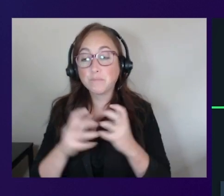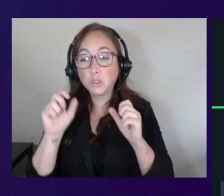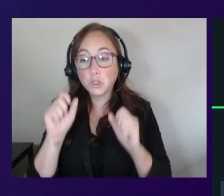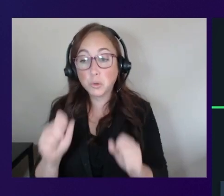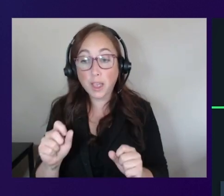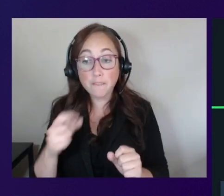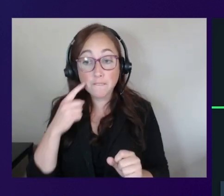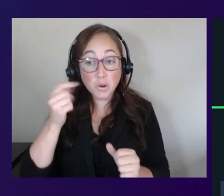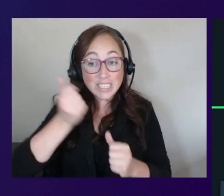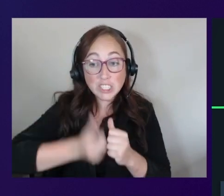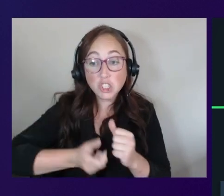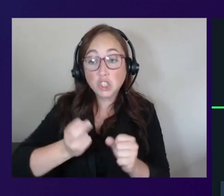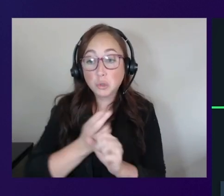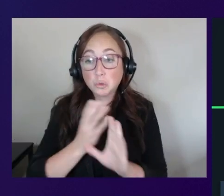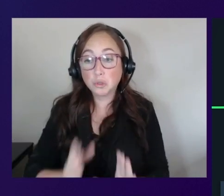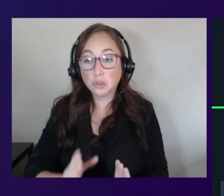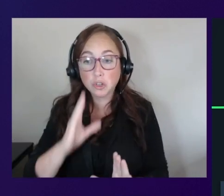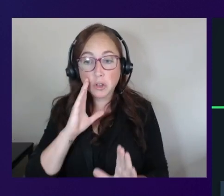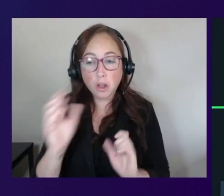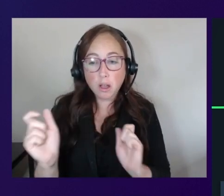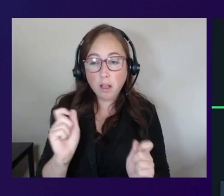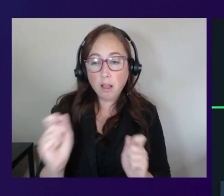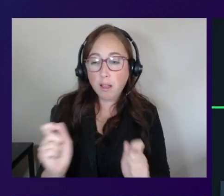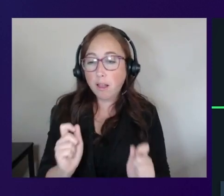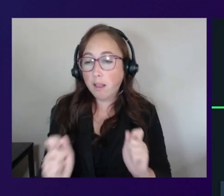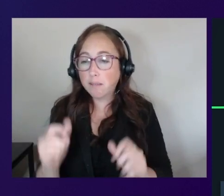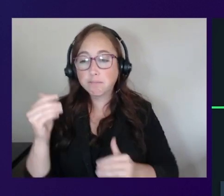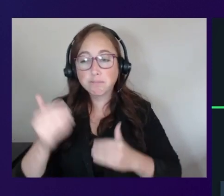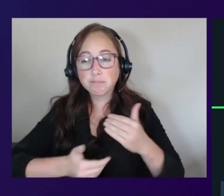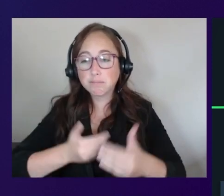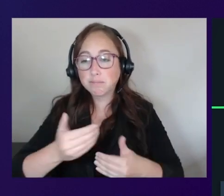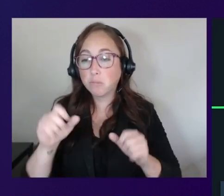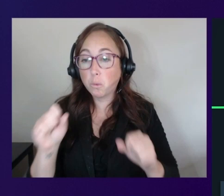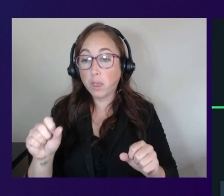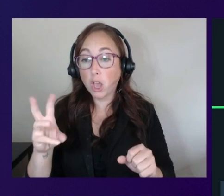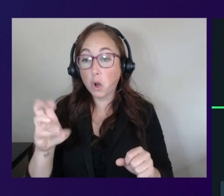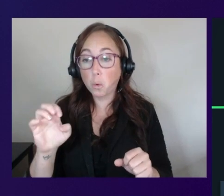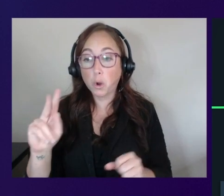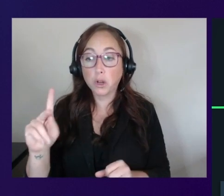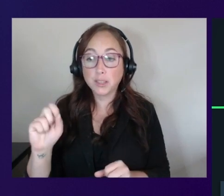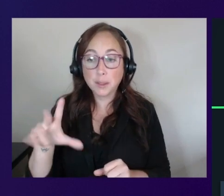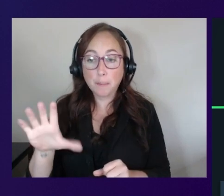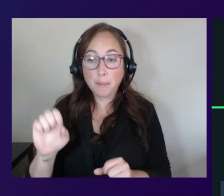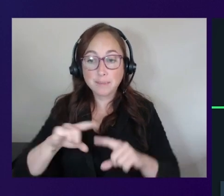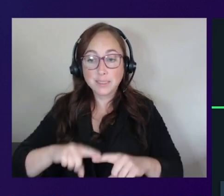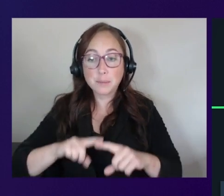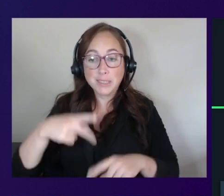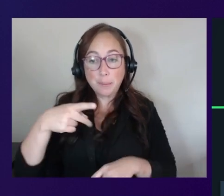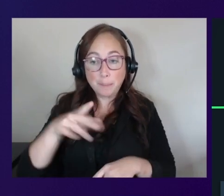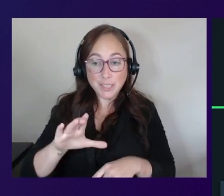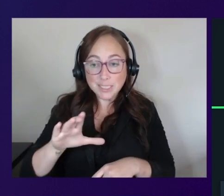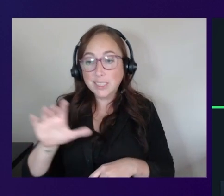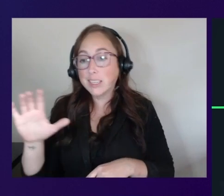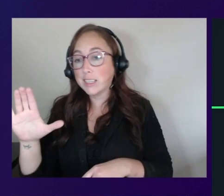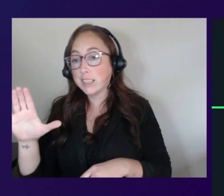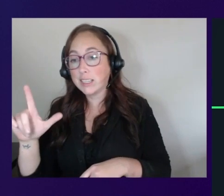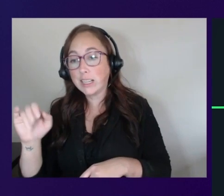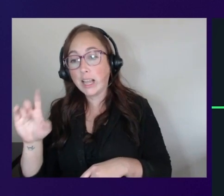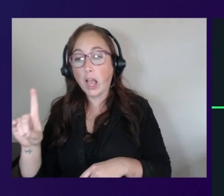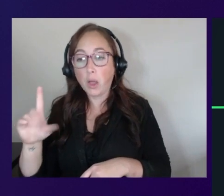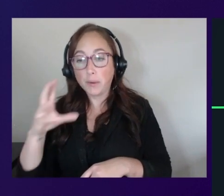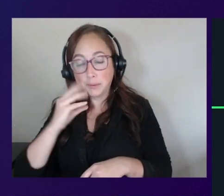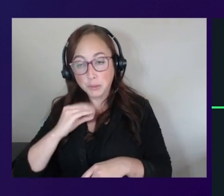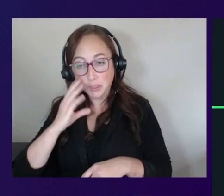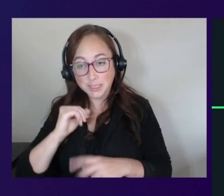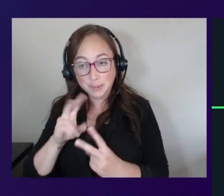basis and then modify that as users' needs change. And so Workspaces is really about your PC in the cloud experience. As we